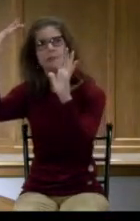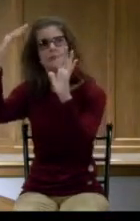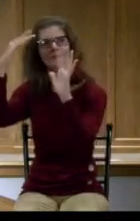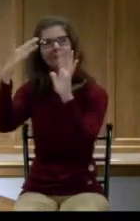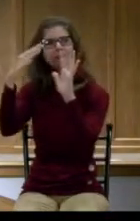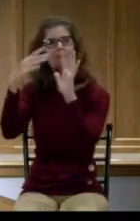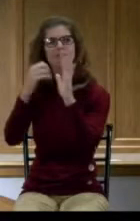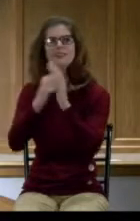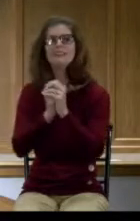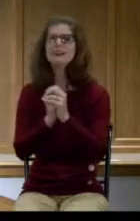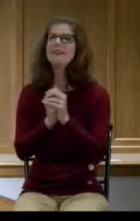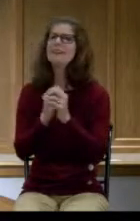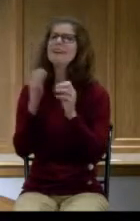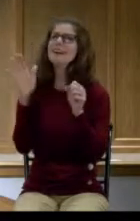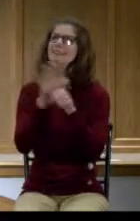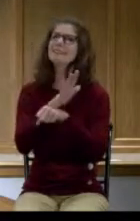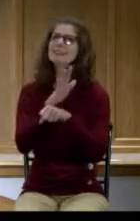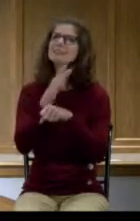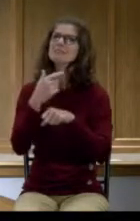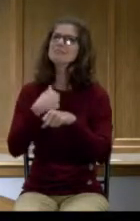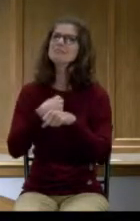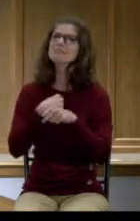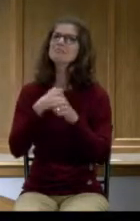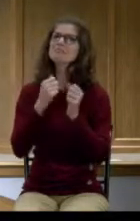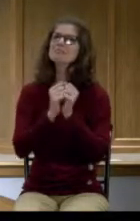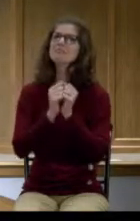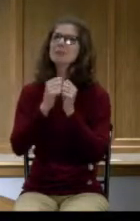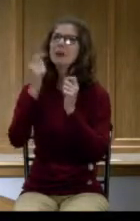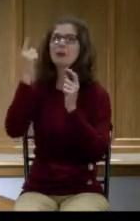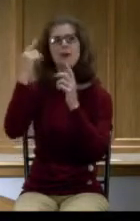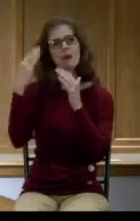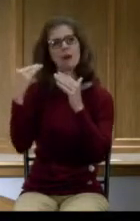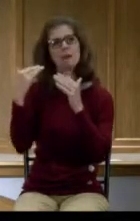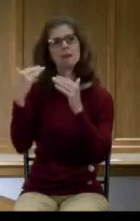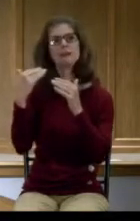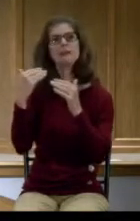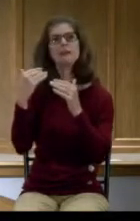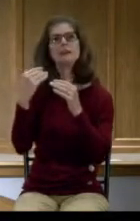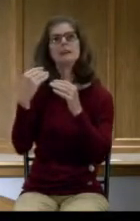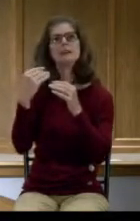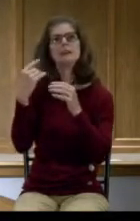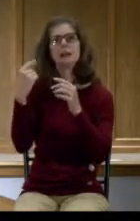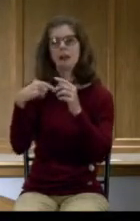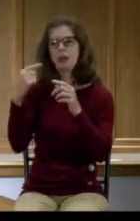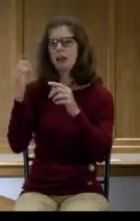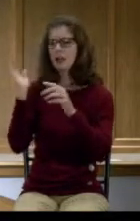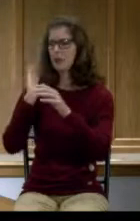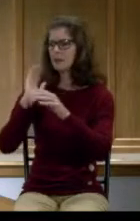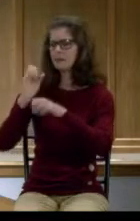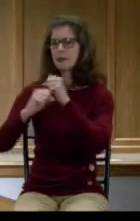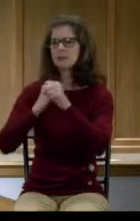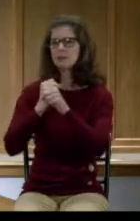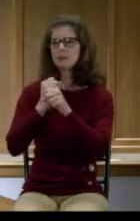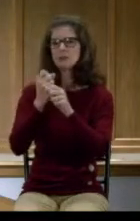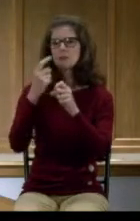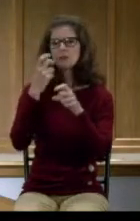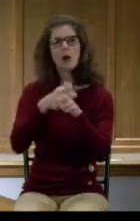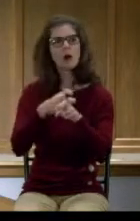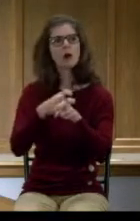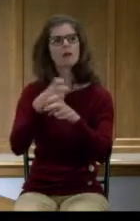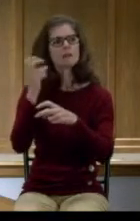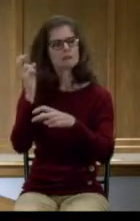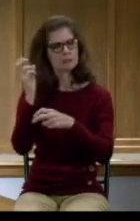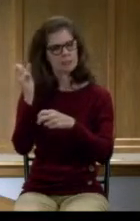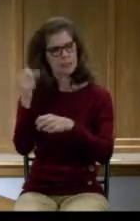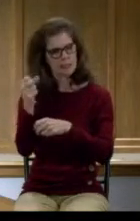actually am filled with hope because, yes, it was a hard year, and yes, it was a frustrating year, but if